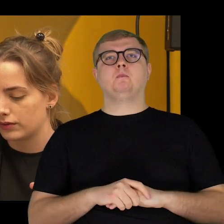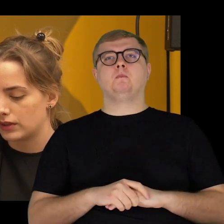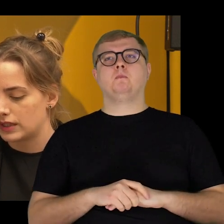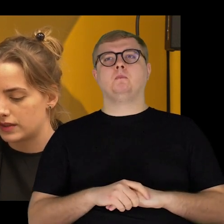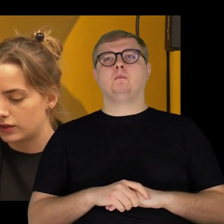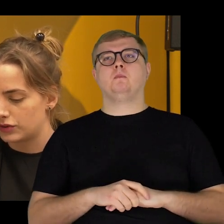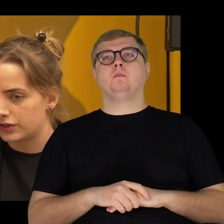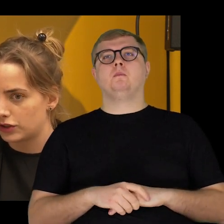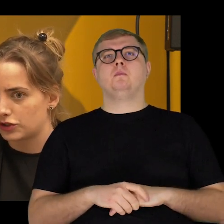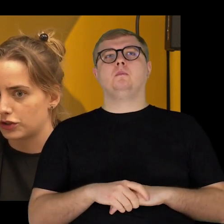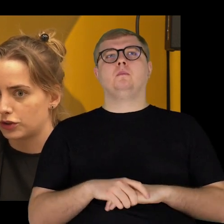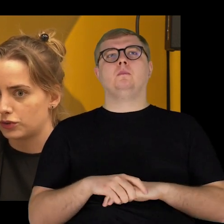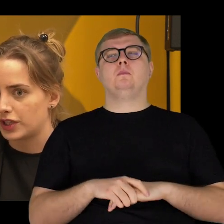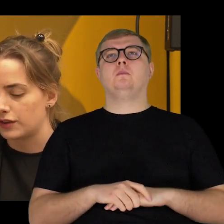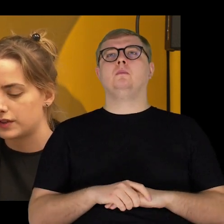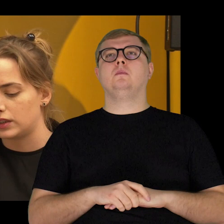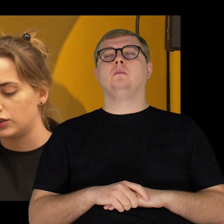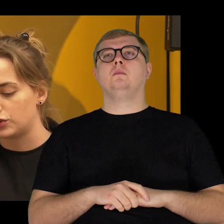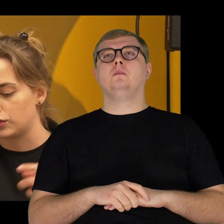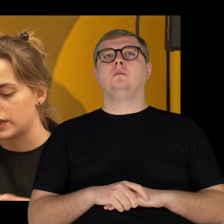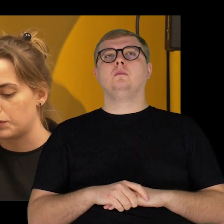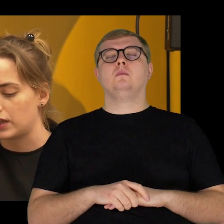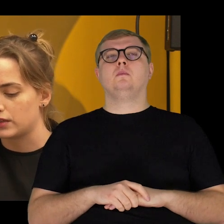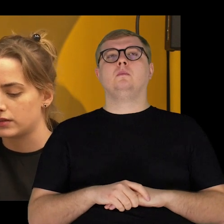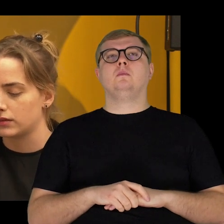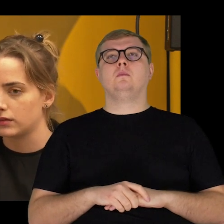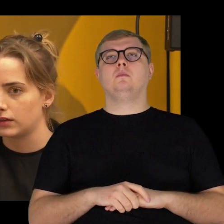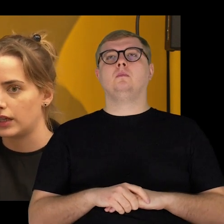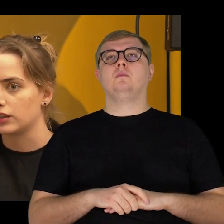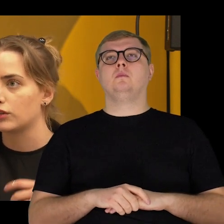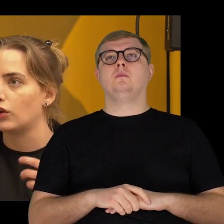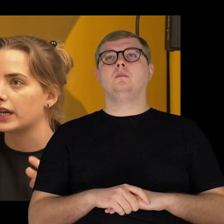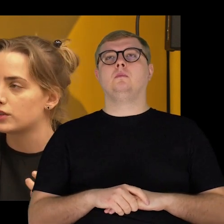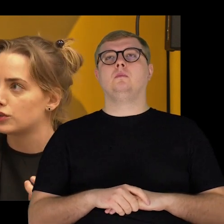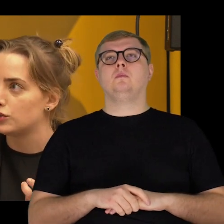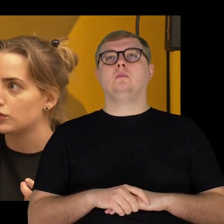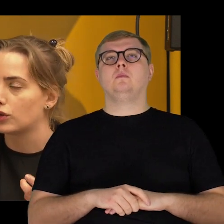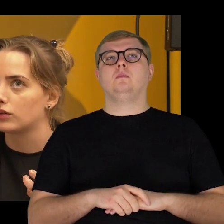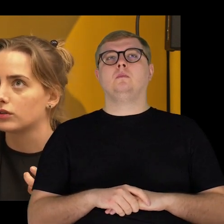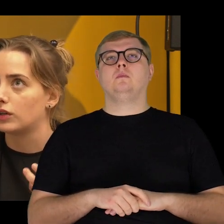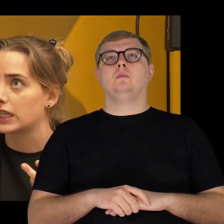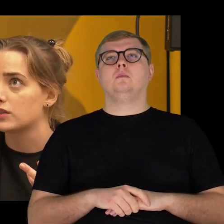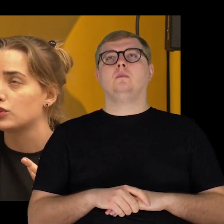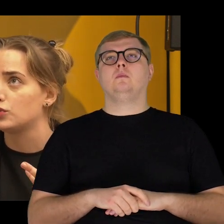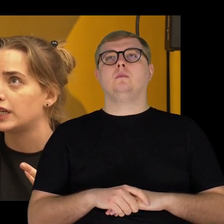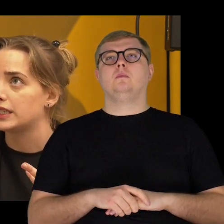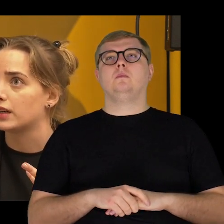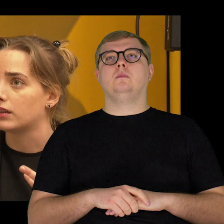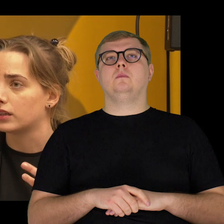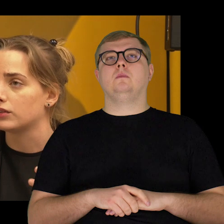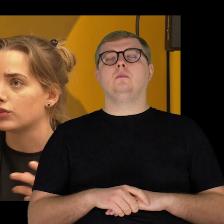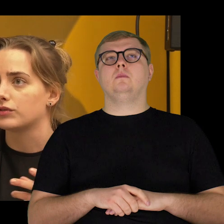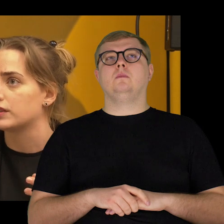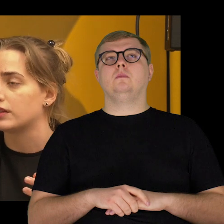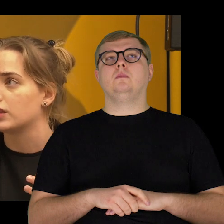Or is it the researcher who dives into the space and collects new data,